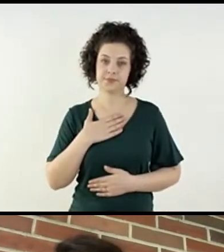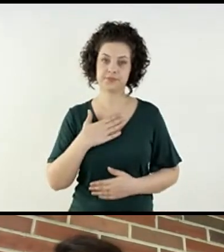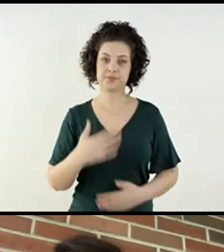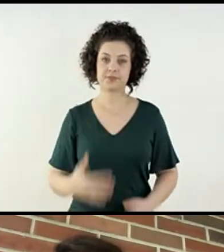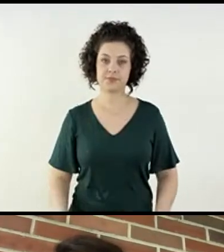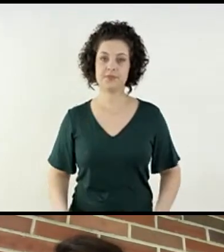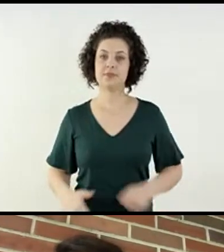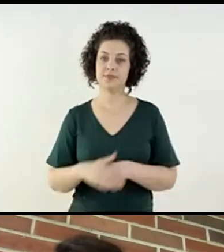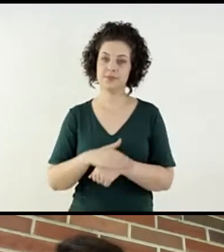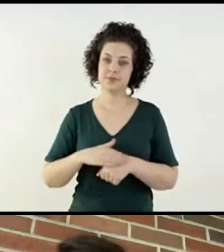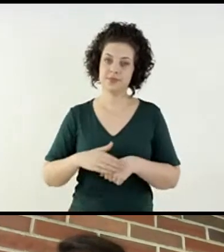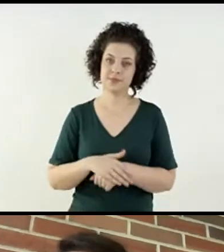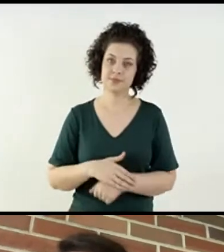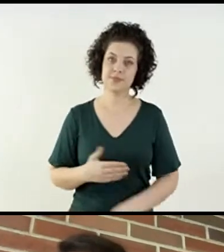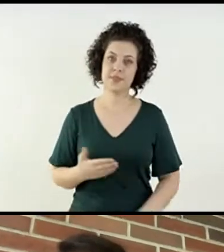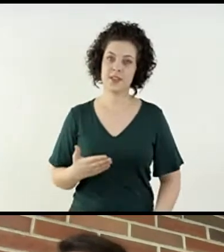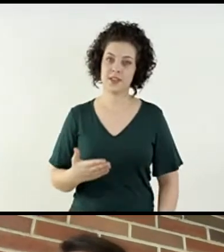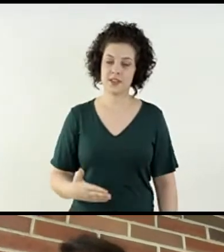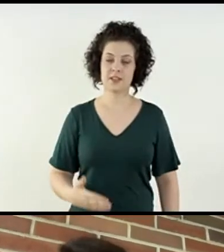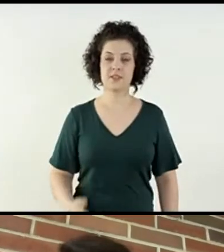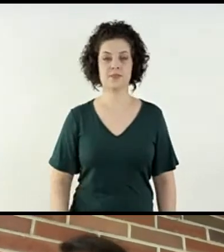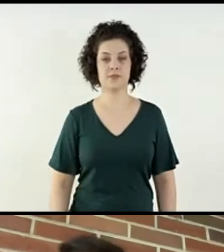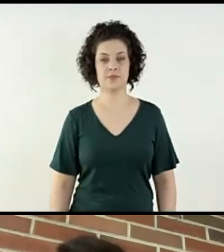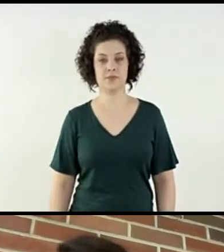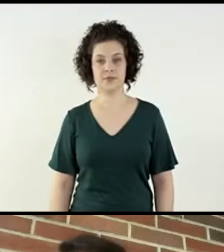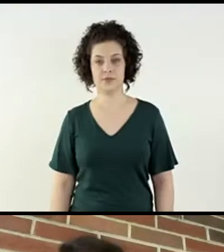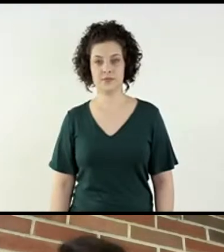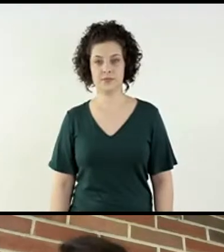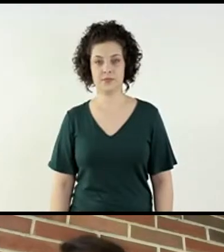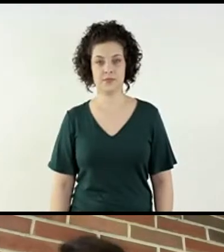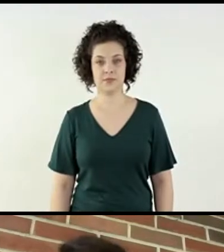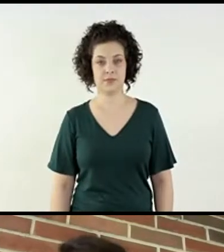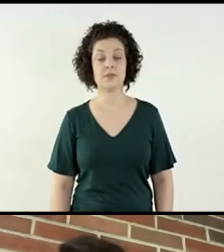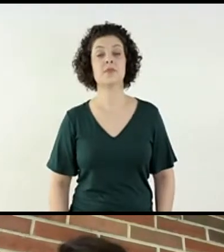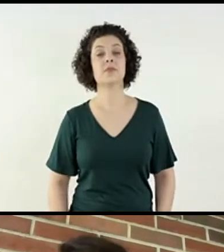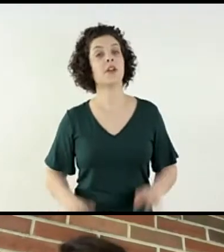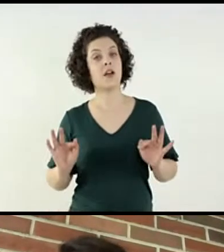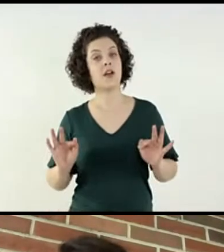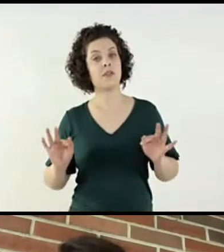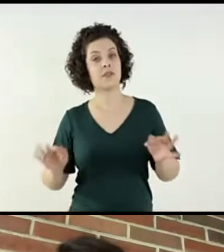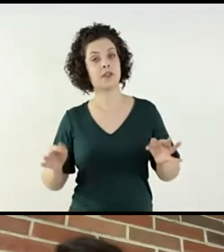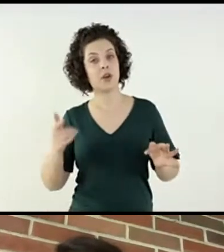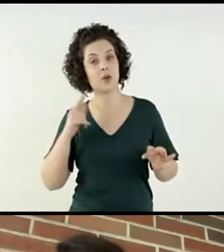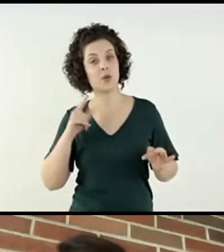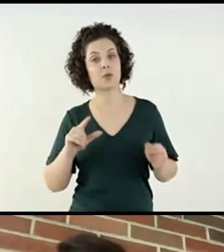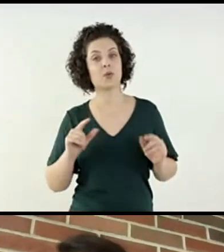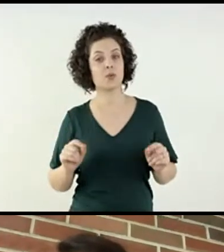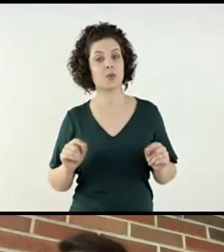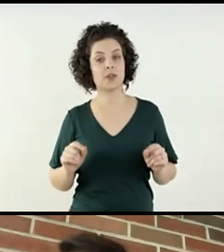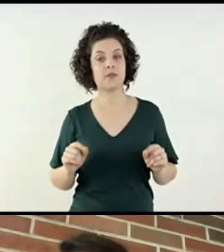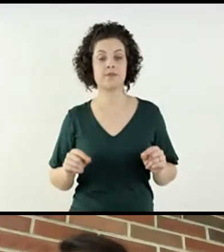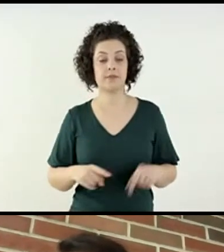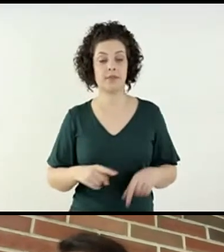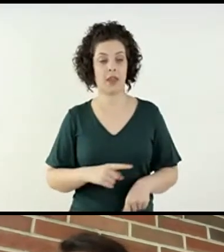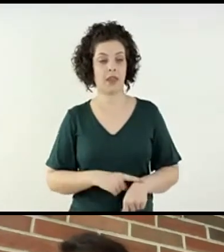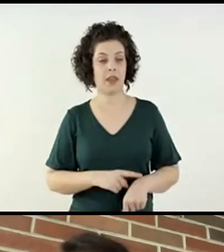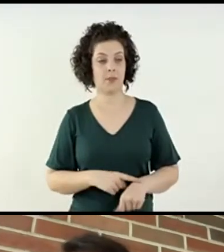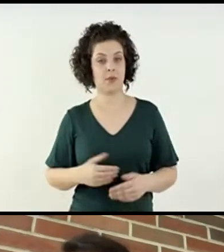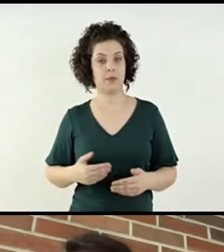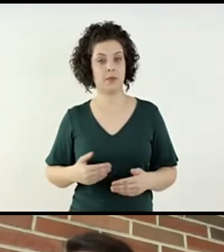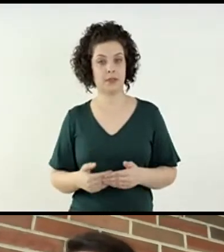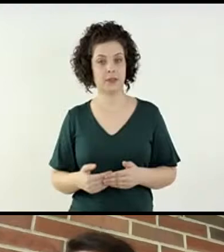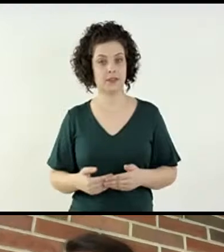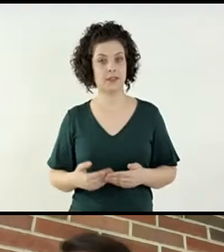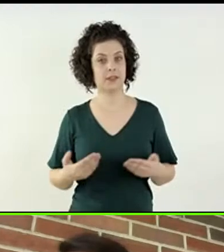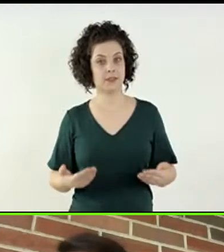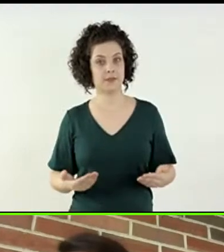I think we are at the end of our time. So thank you so much for the gift of this